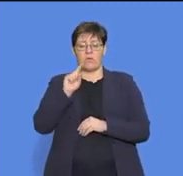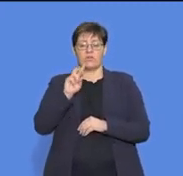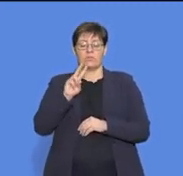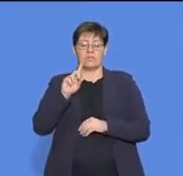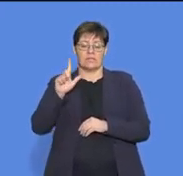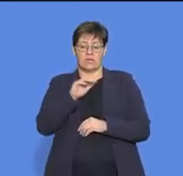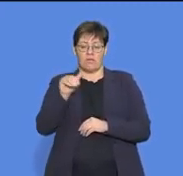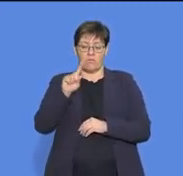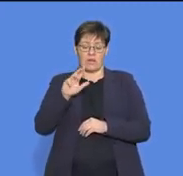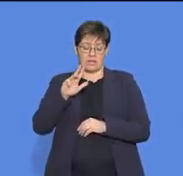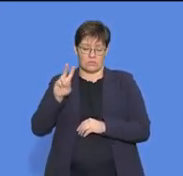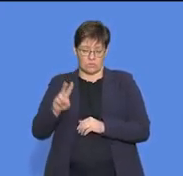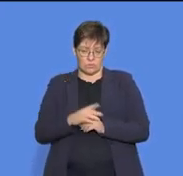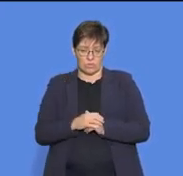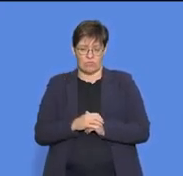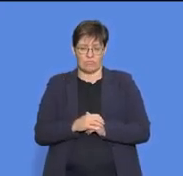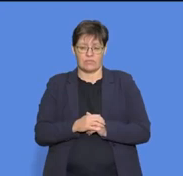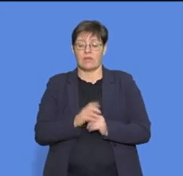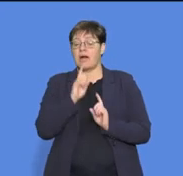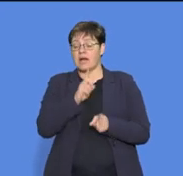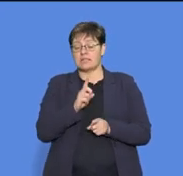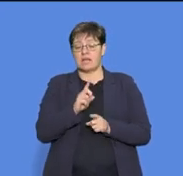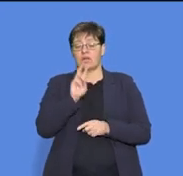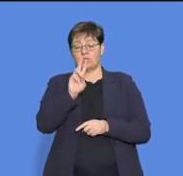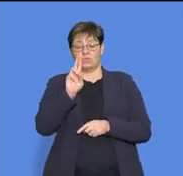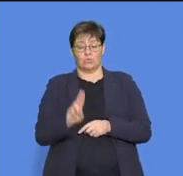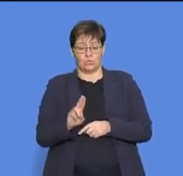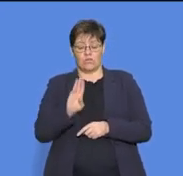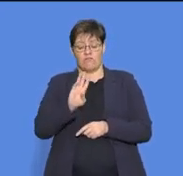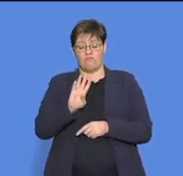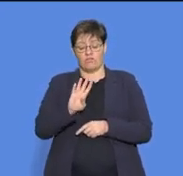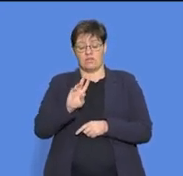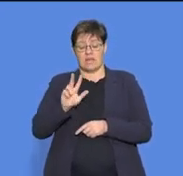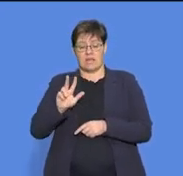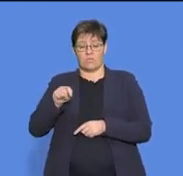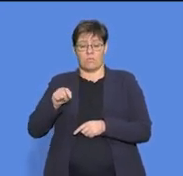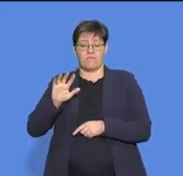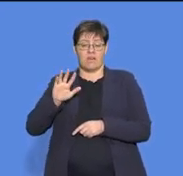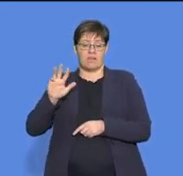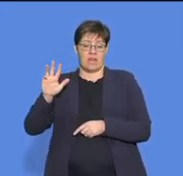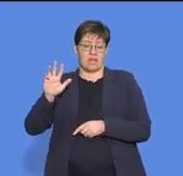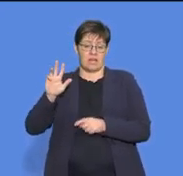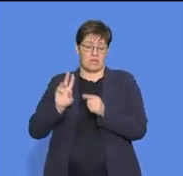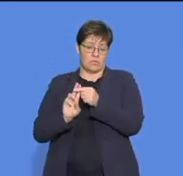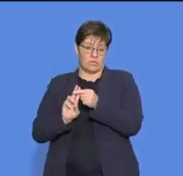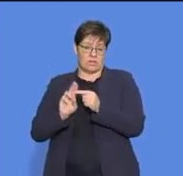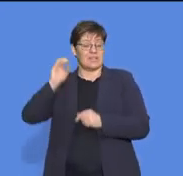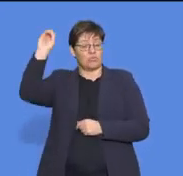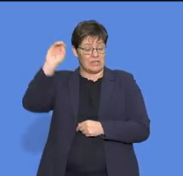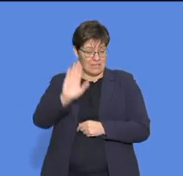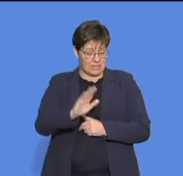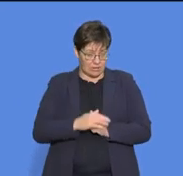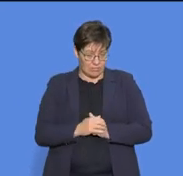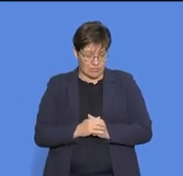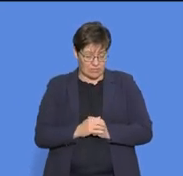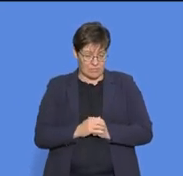shift cos of 127 over 192, and we'll get the answer of U2 being 48,59